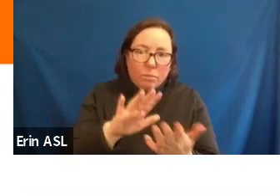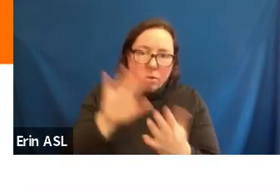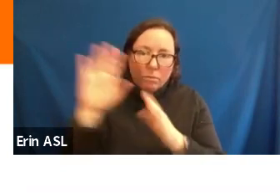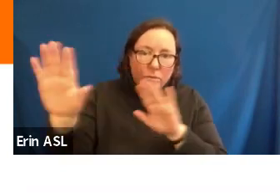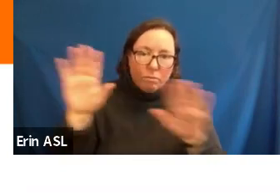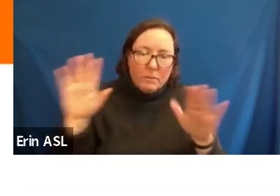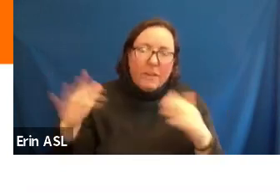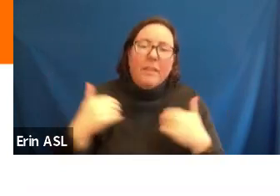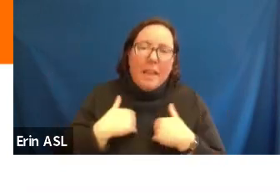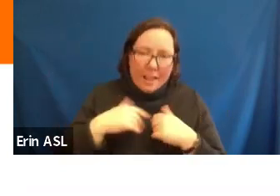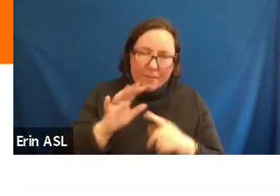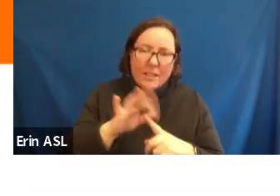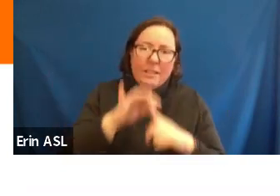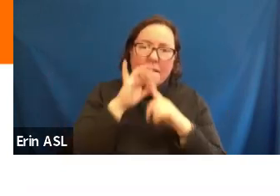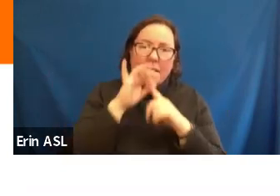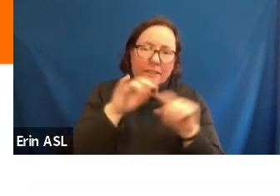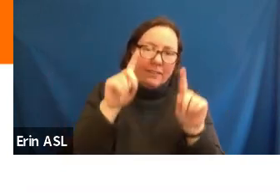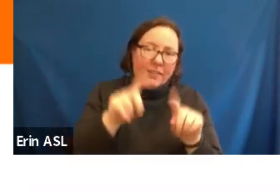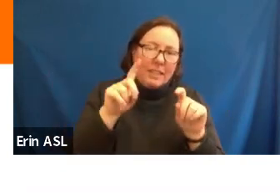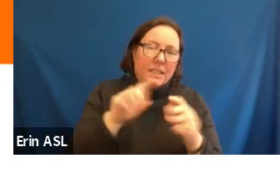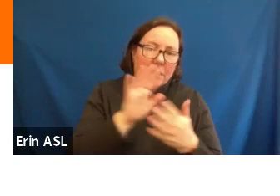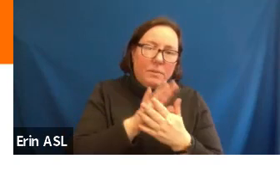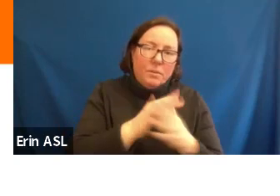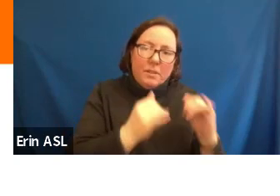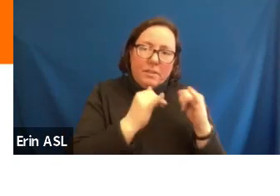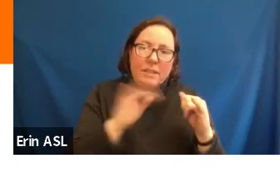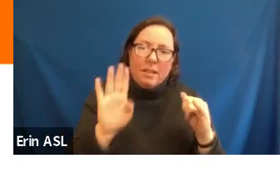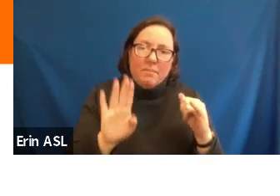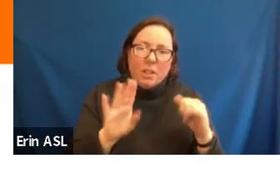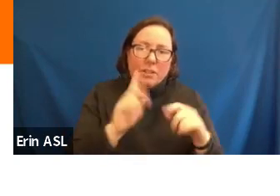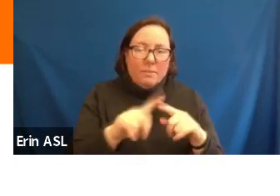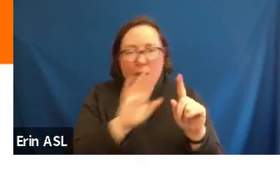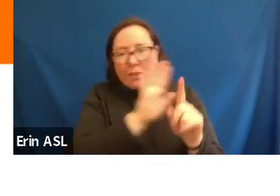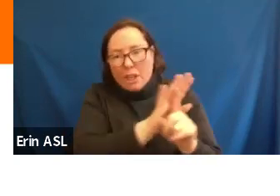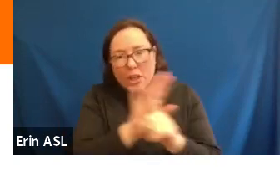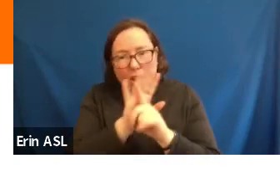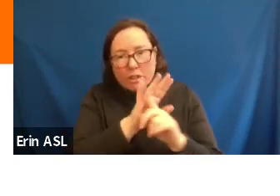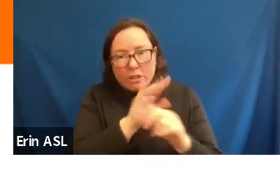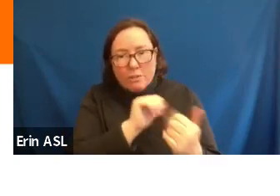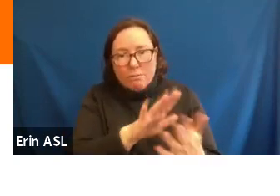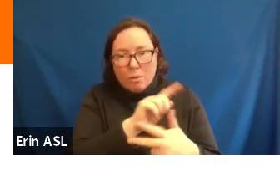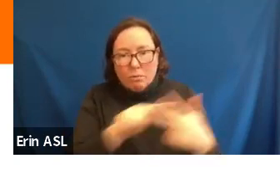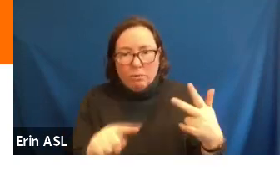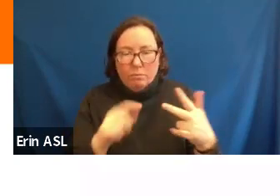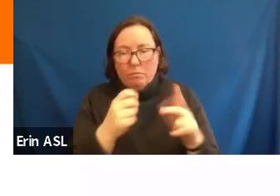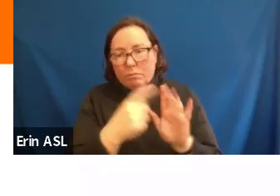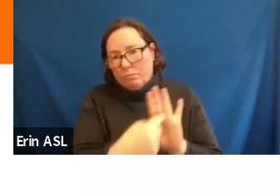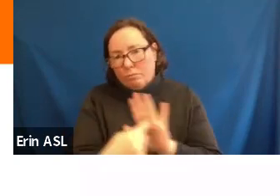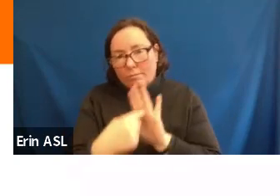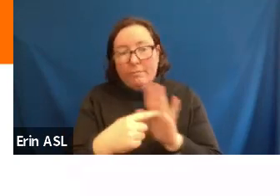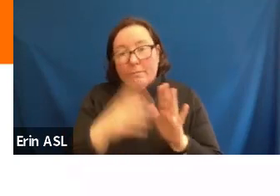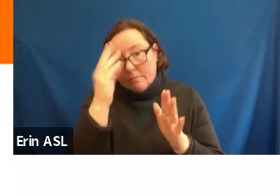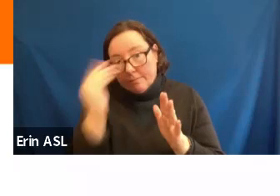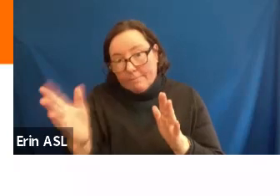a selective admission school and share a little bit more about the process they use. I will preface this